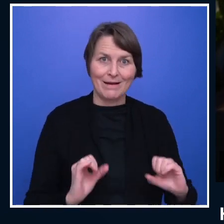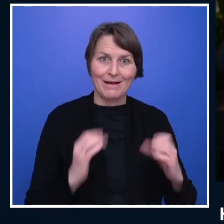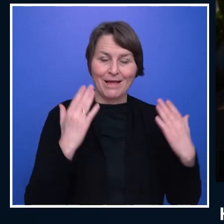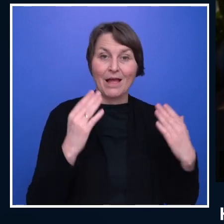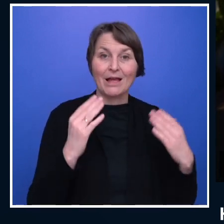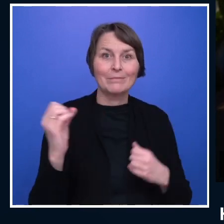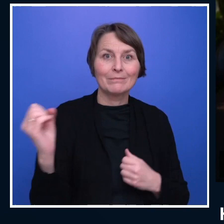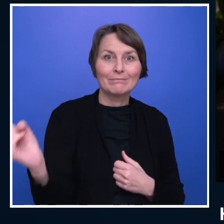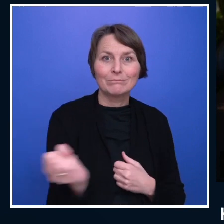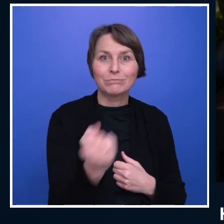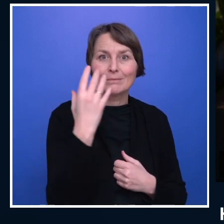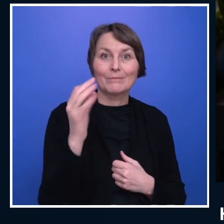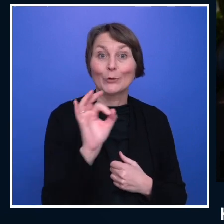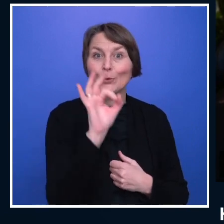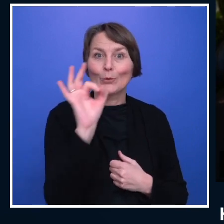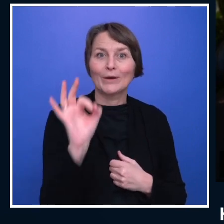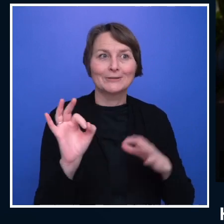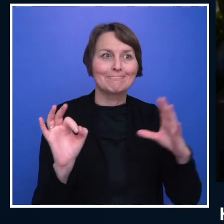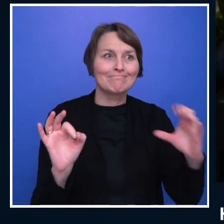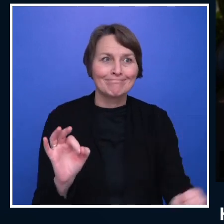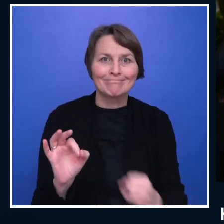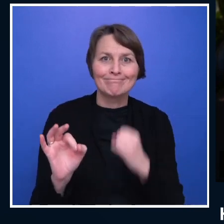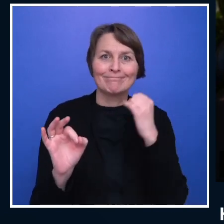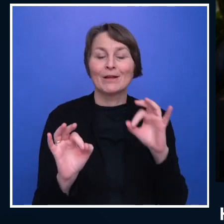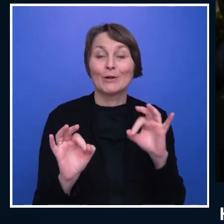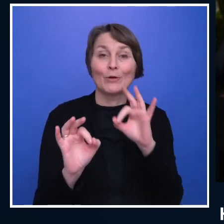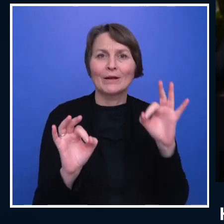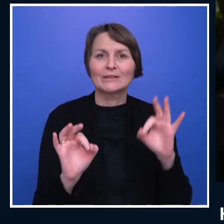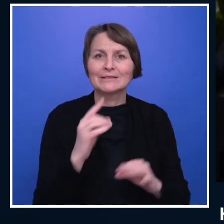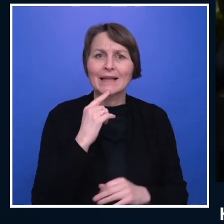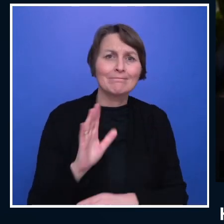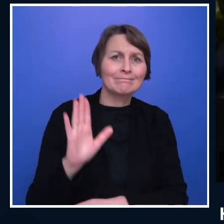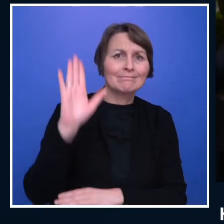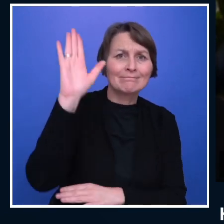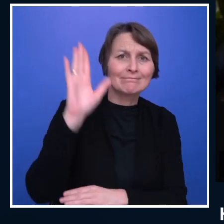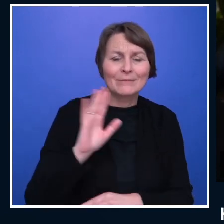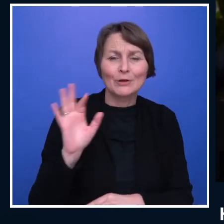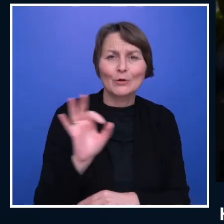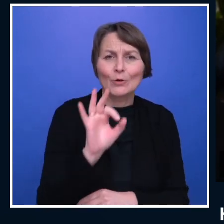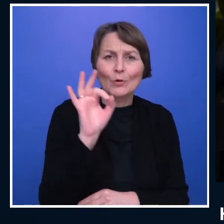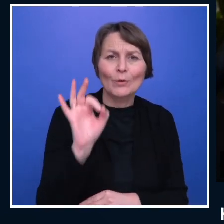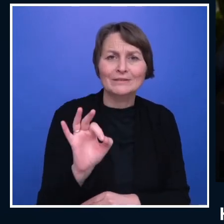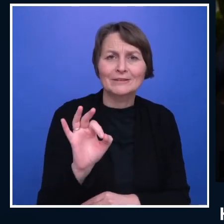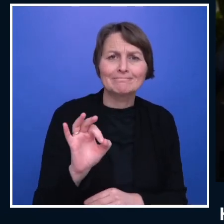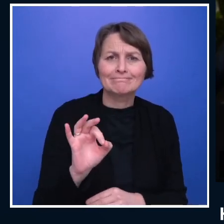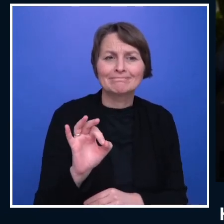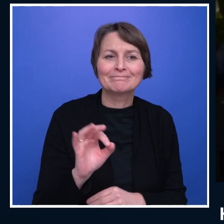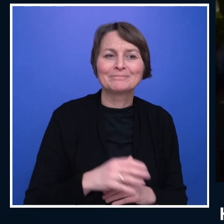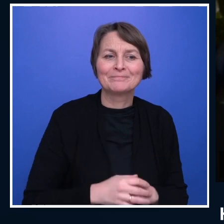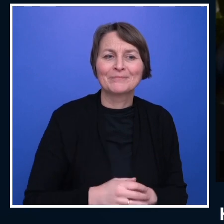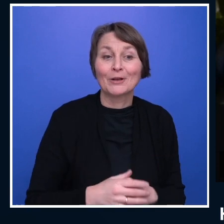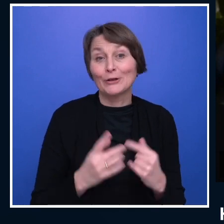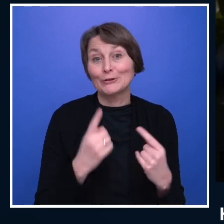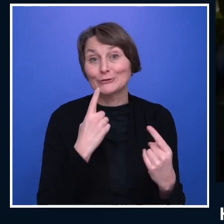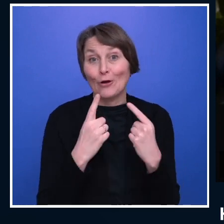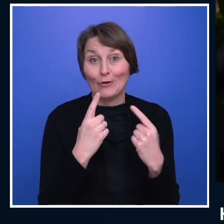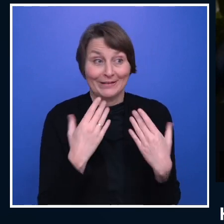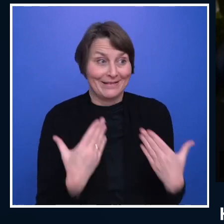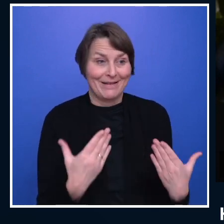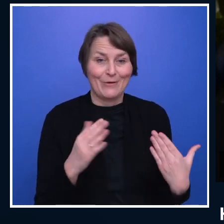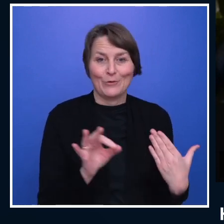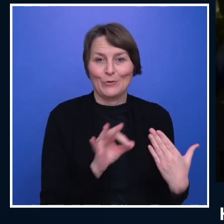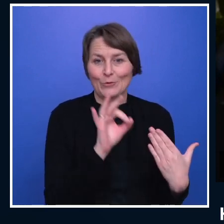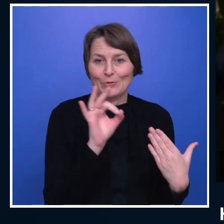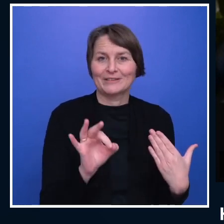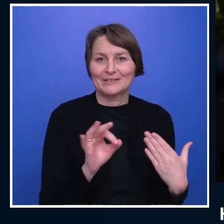to have someone say, "Oh, Hank, slow down, Scott. Let's talk about that right there." I want to hear. So feel free to interrupt.